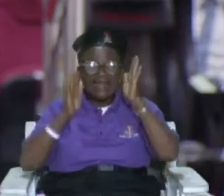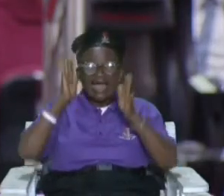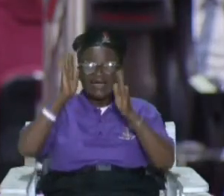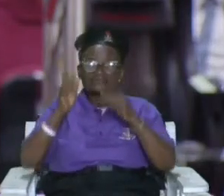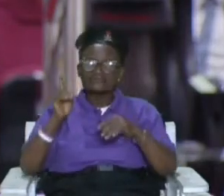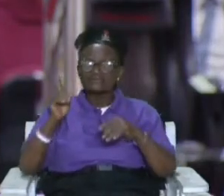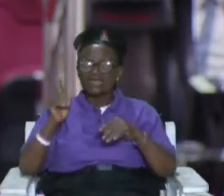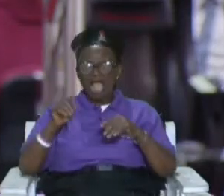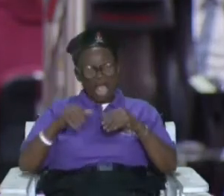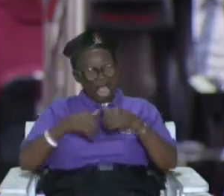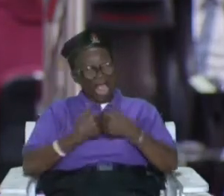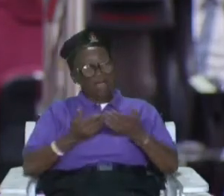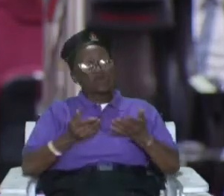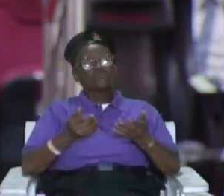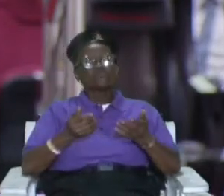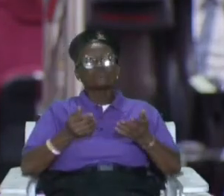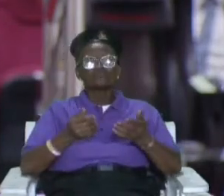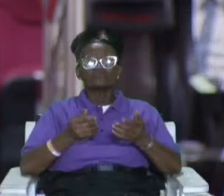How?